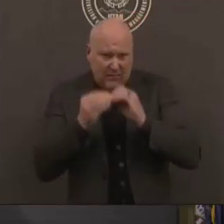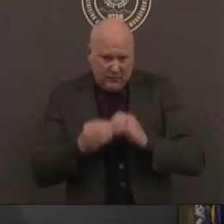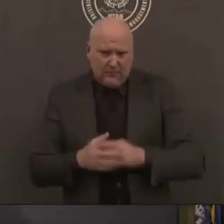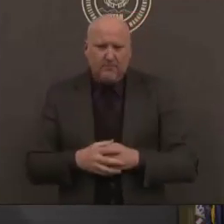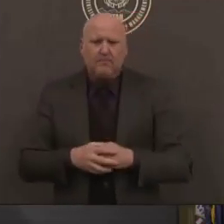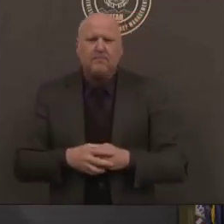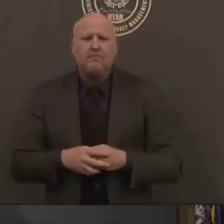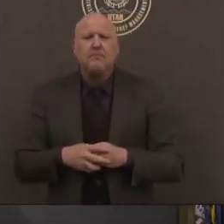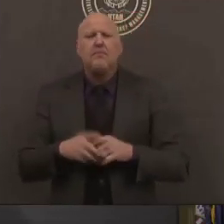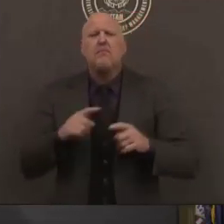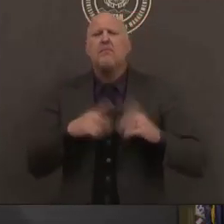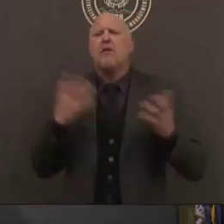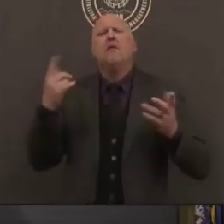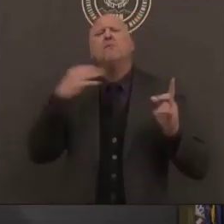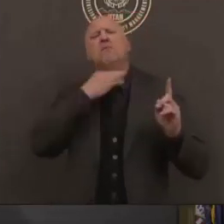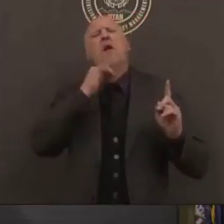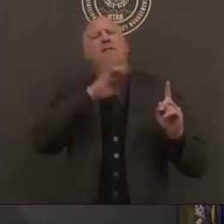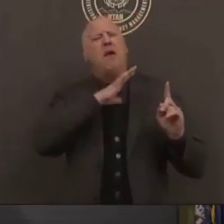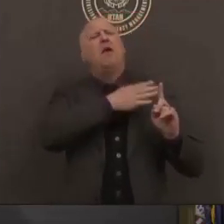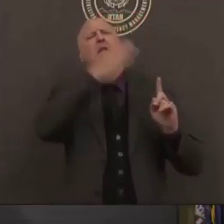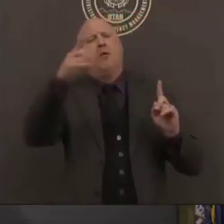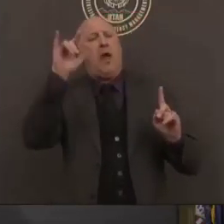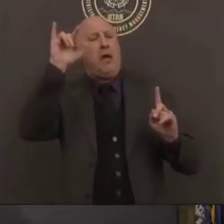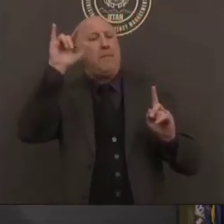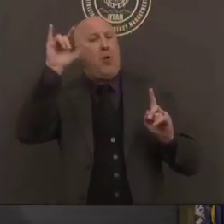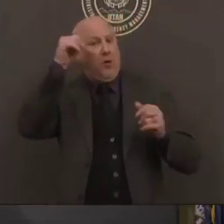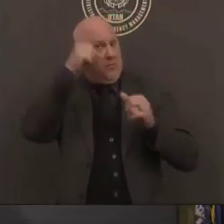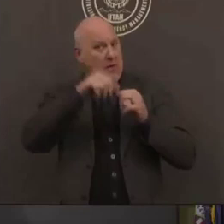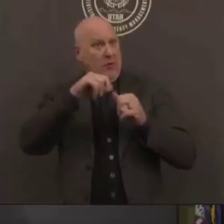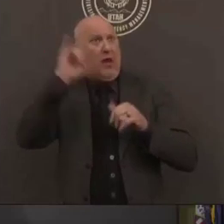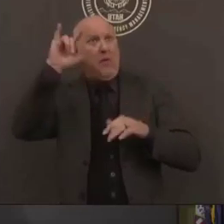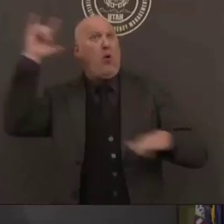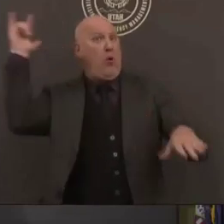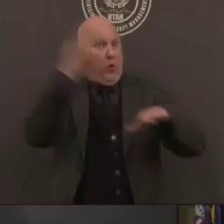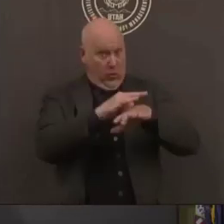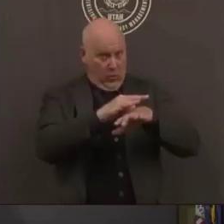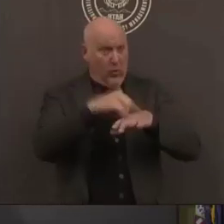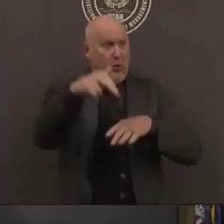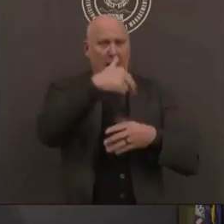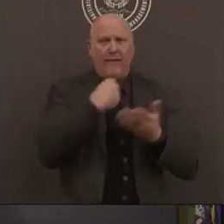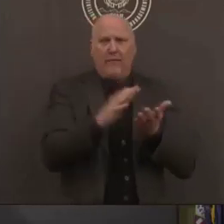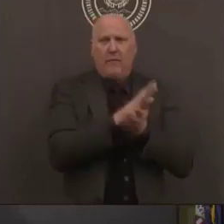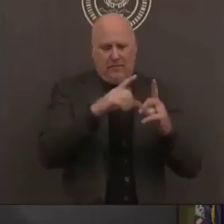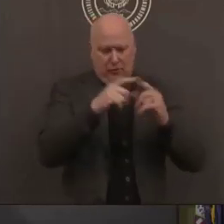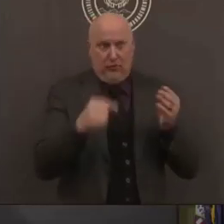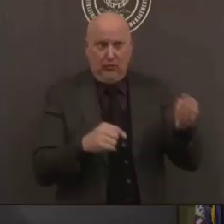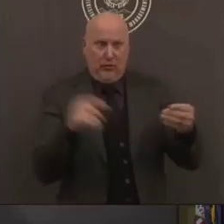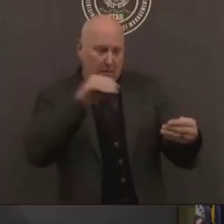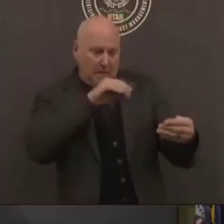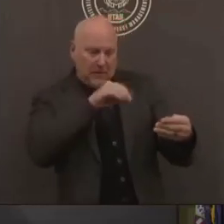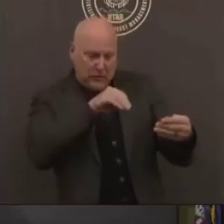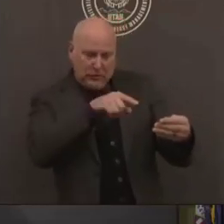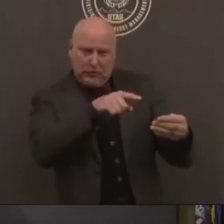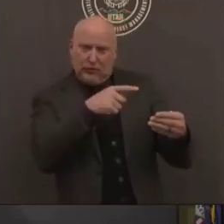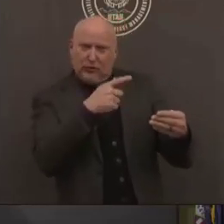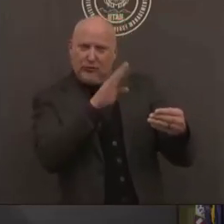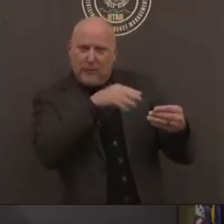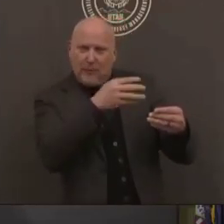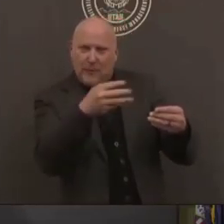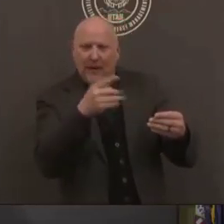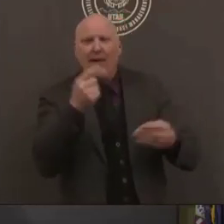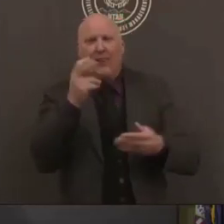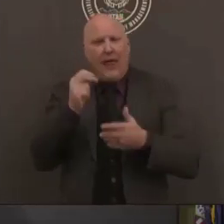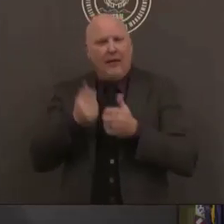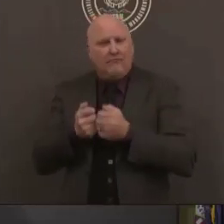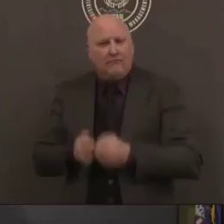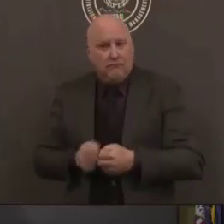went and filled out the declaration form? Yeah, I apologize. I actually don't have that specific data. That's definitely something that we can find